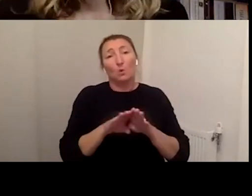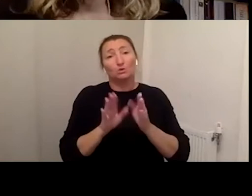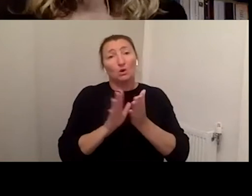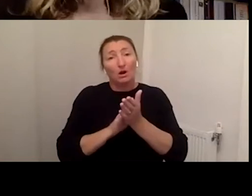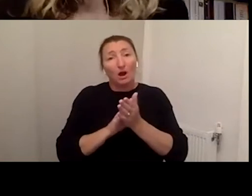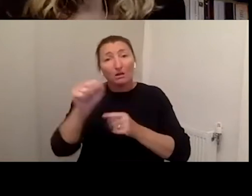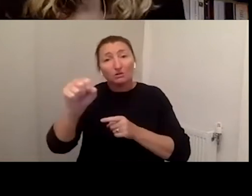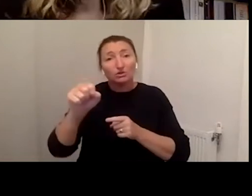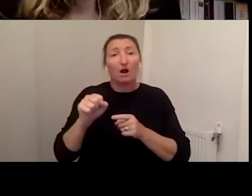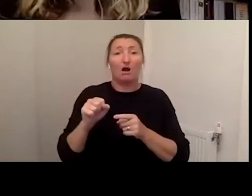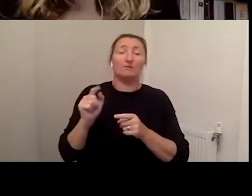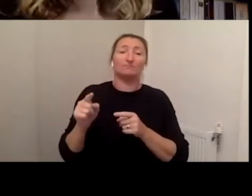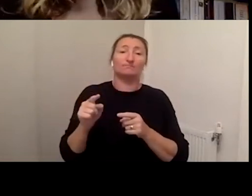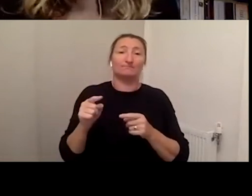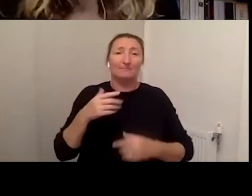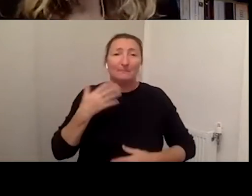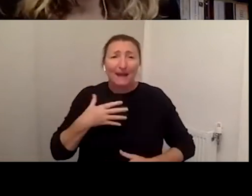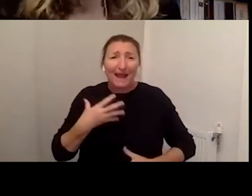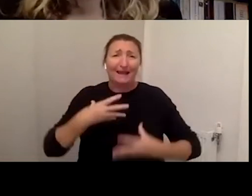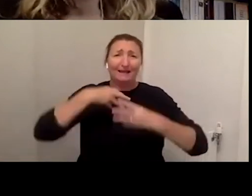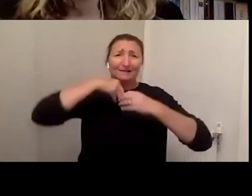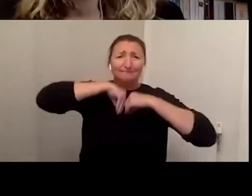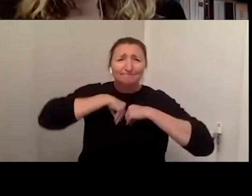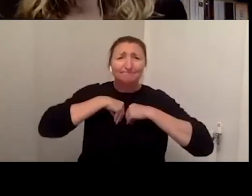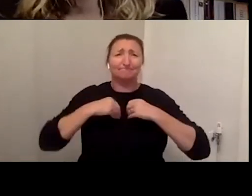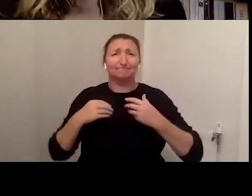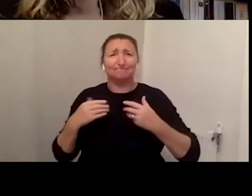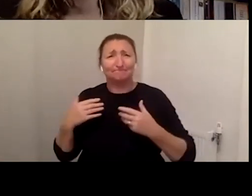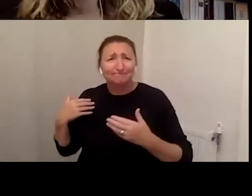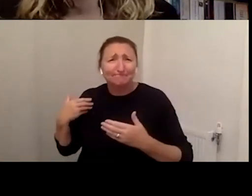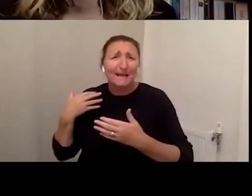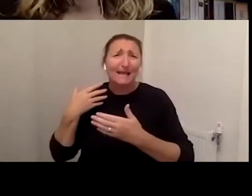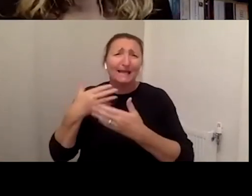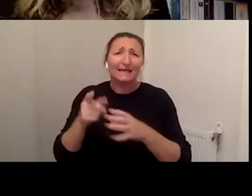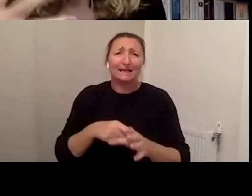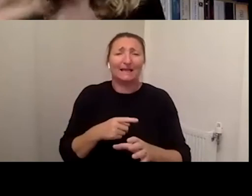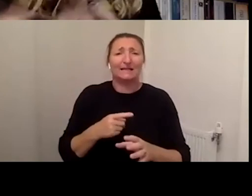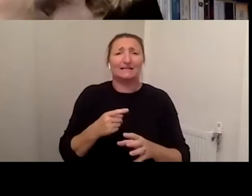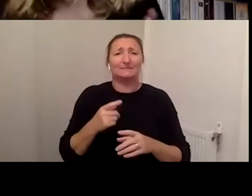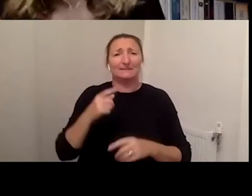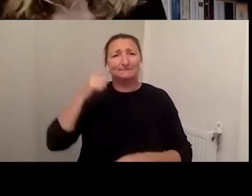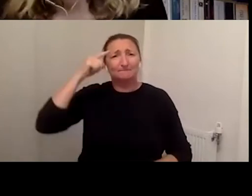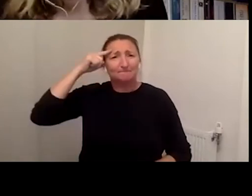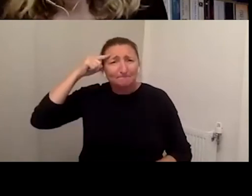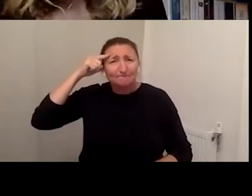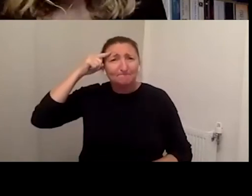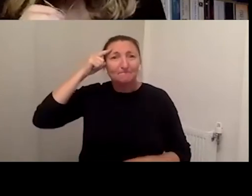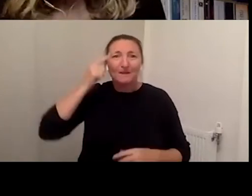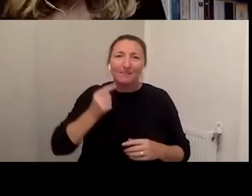pain, forms of embodied pain that lasts and stays with us, get folded onto these other